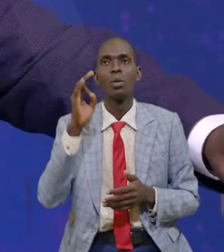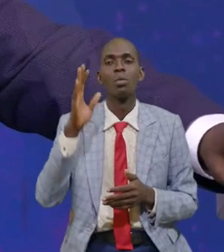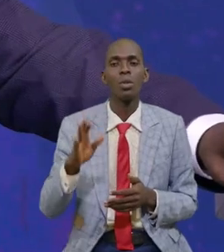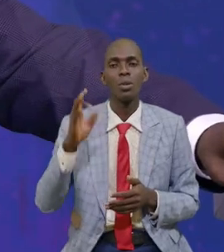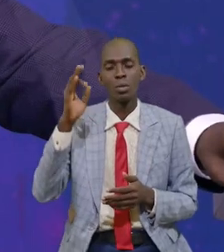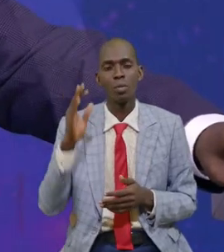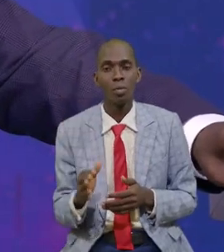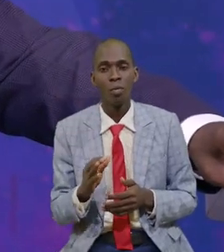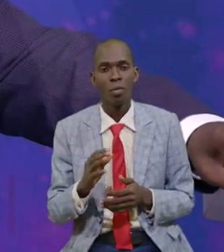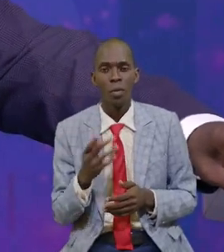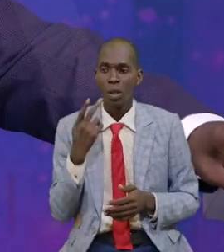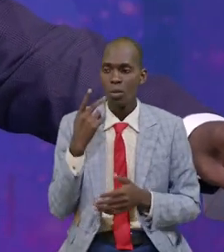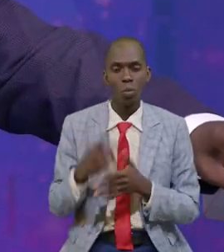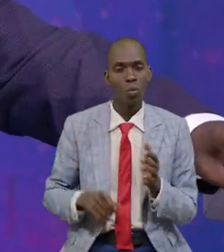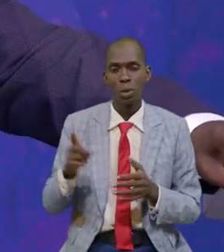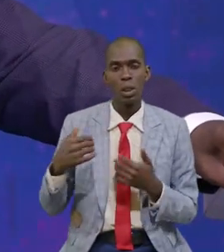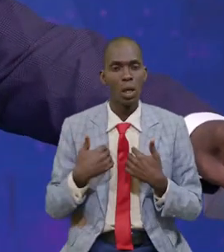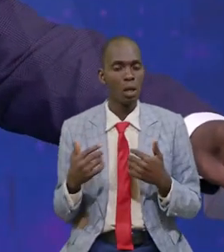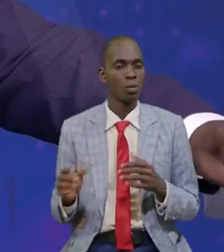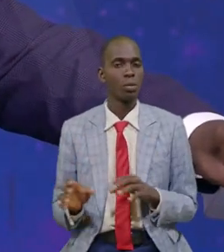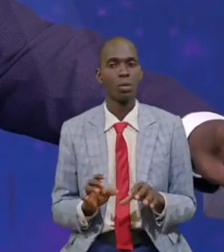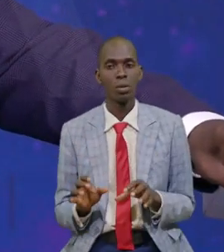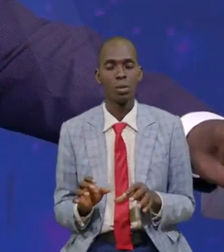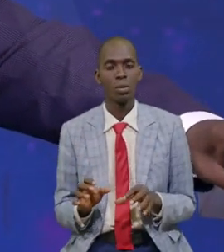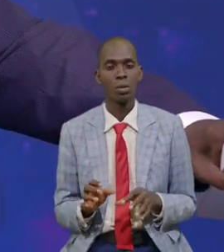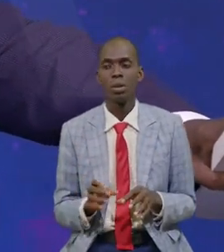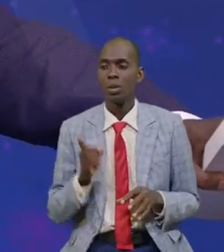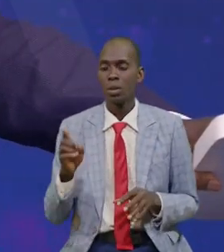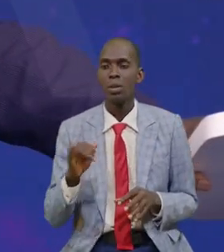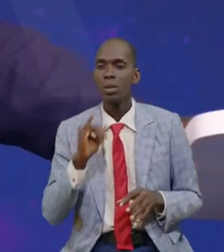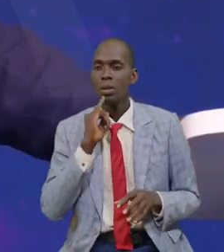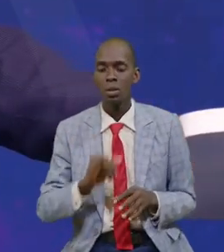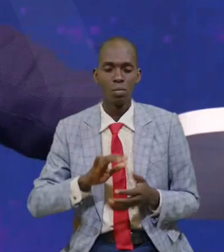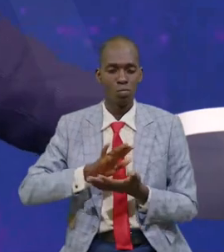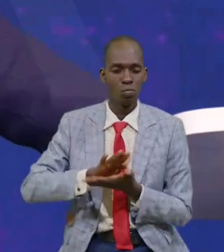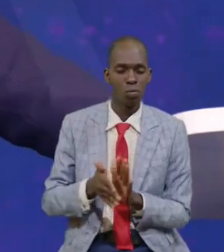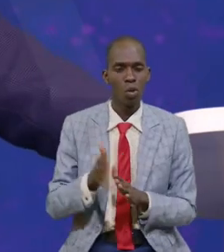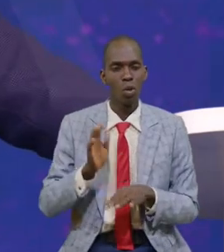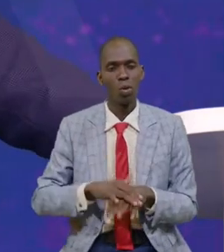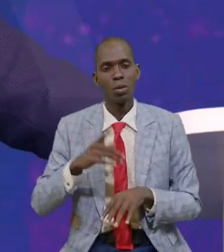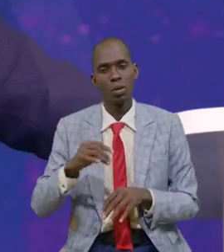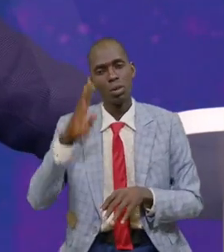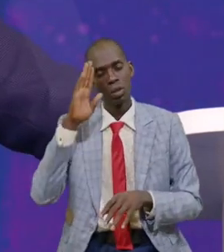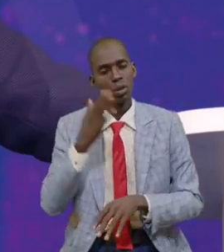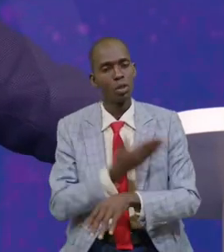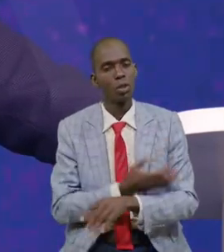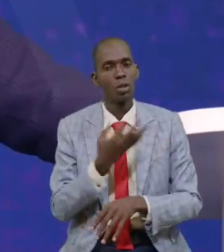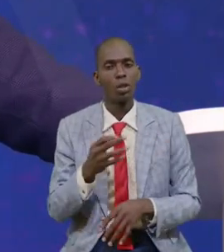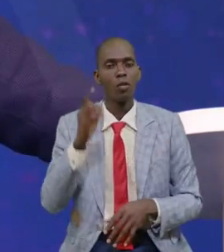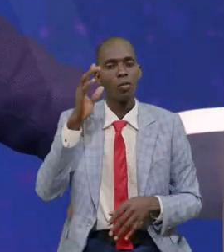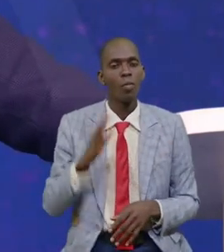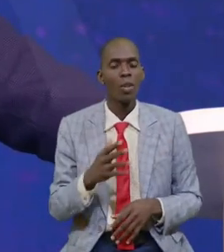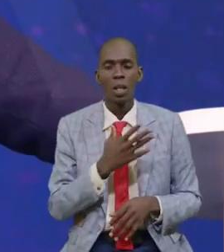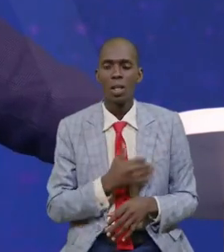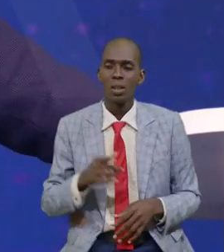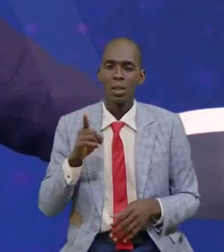Look at what he has done. He's trodden under the Son of God. And he has counted